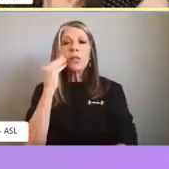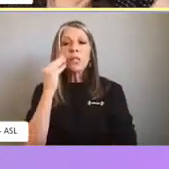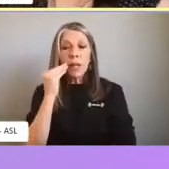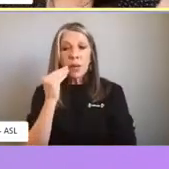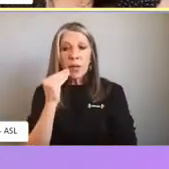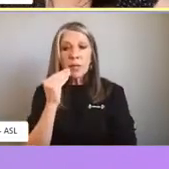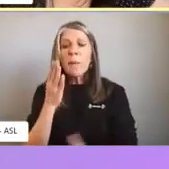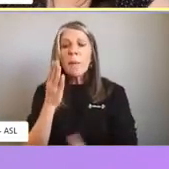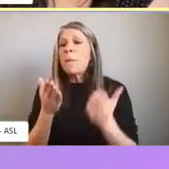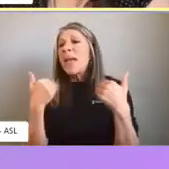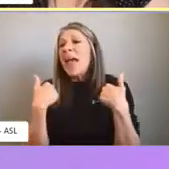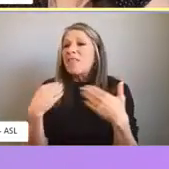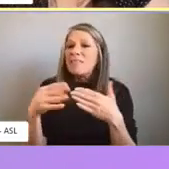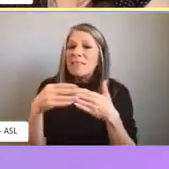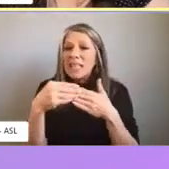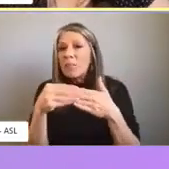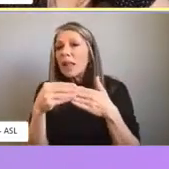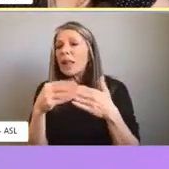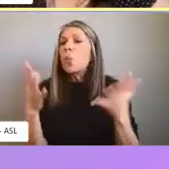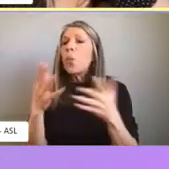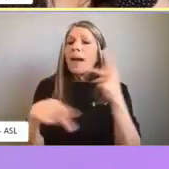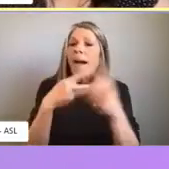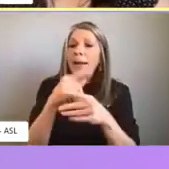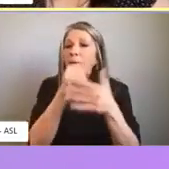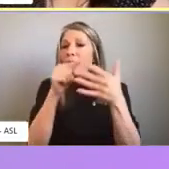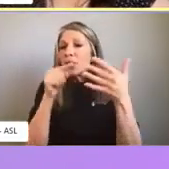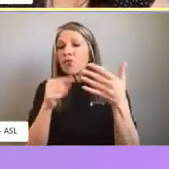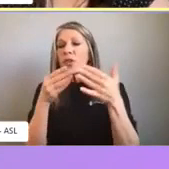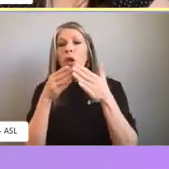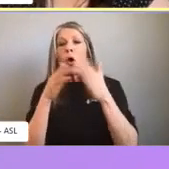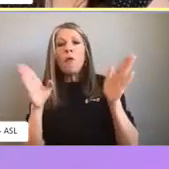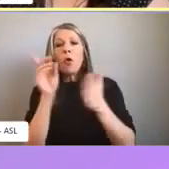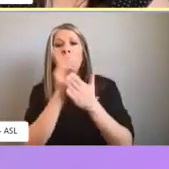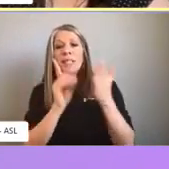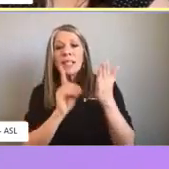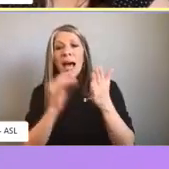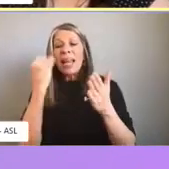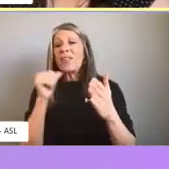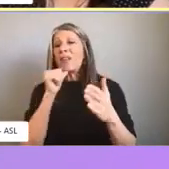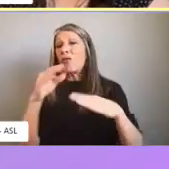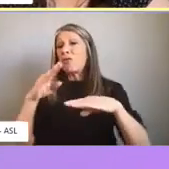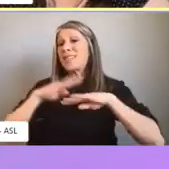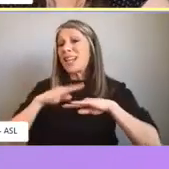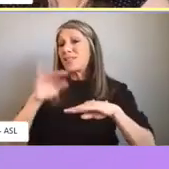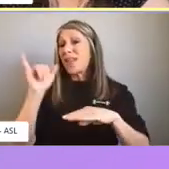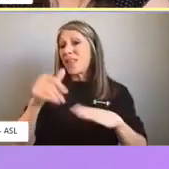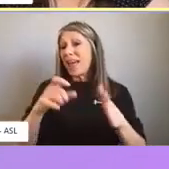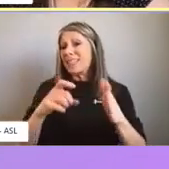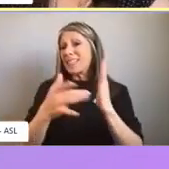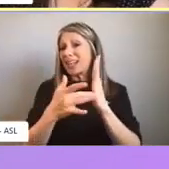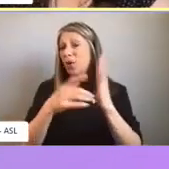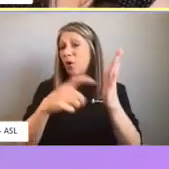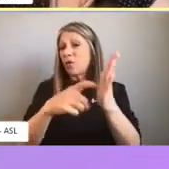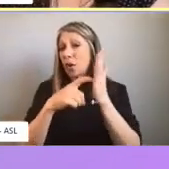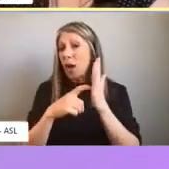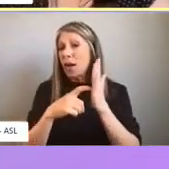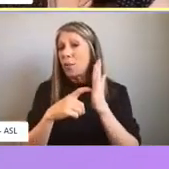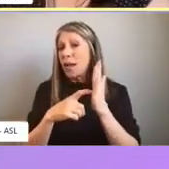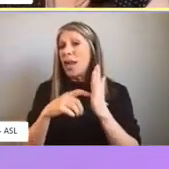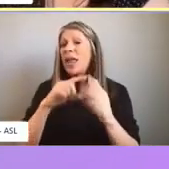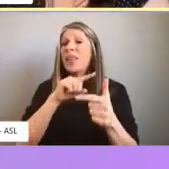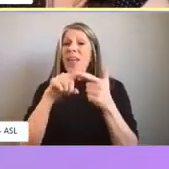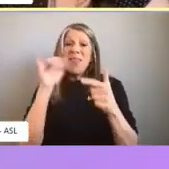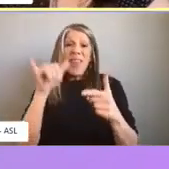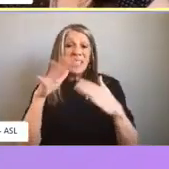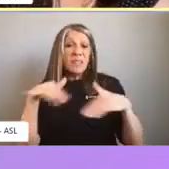some leeway to decide where certain features are in the overall design, but if they don't meet that minimum technical requirement, that space won't be